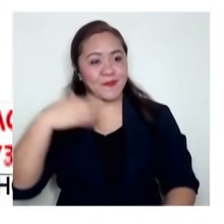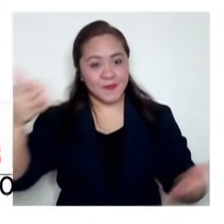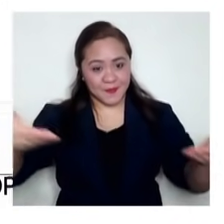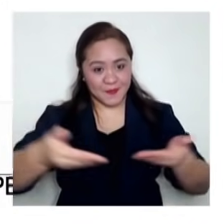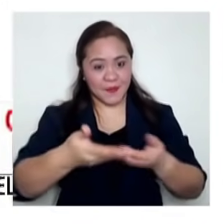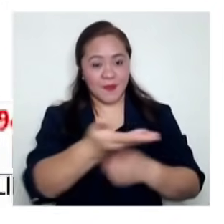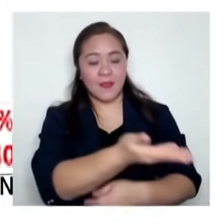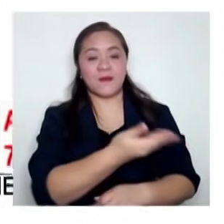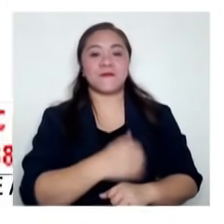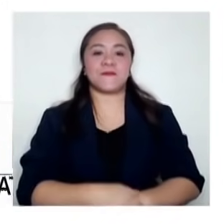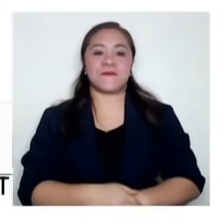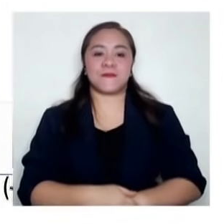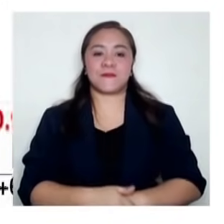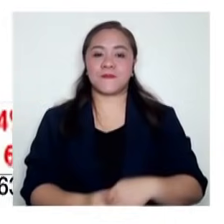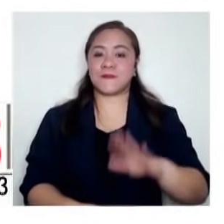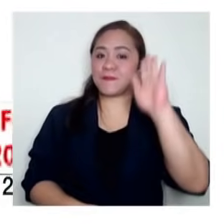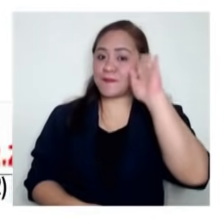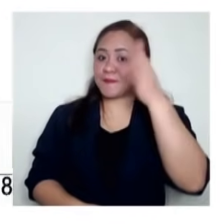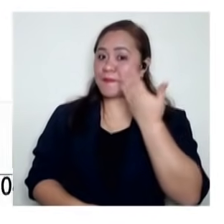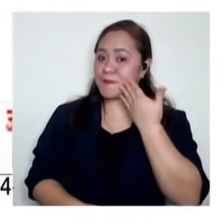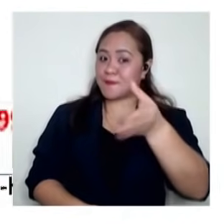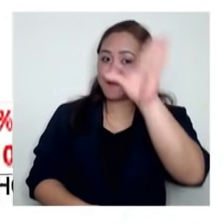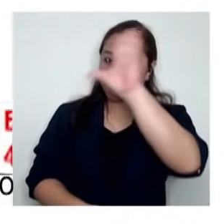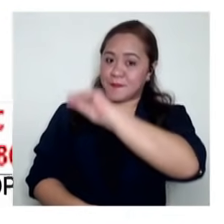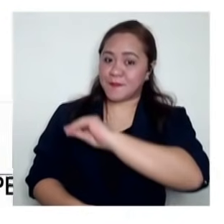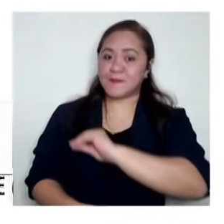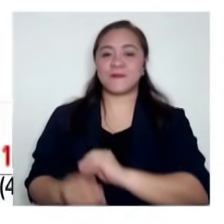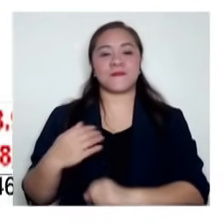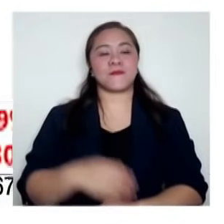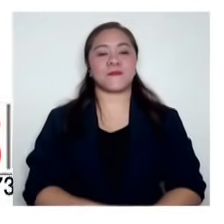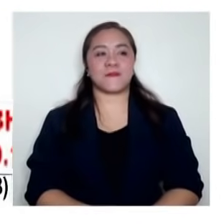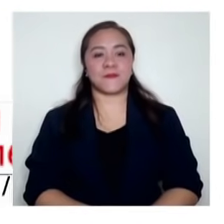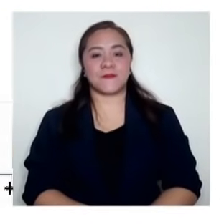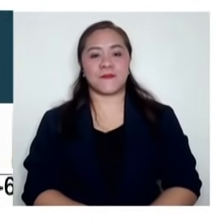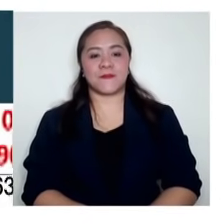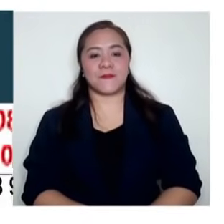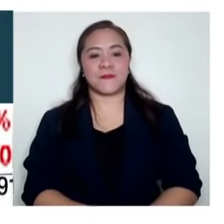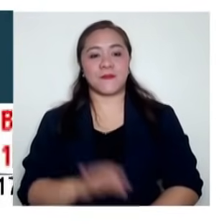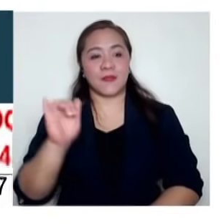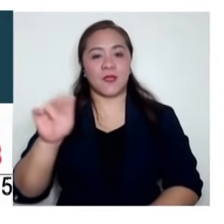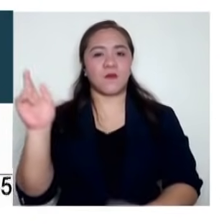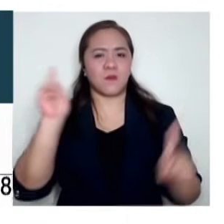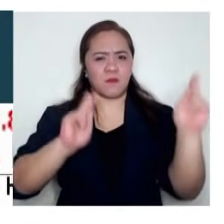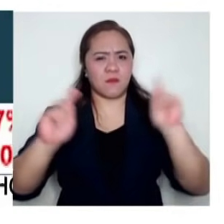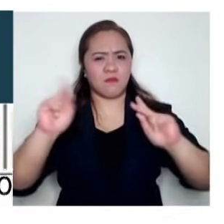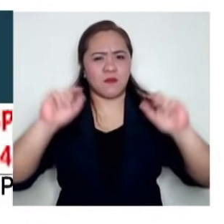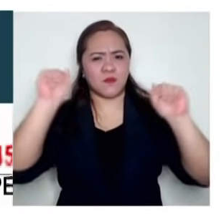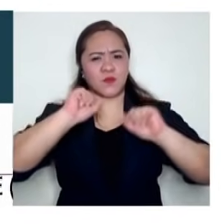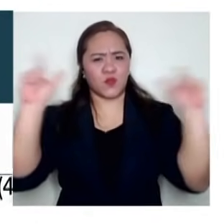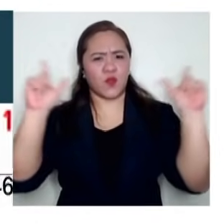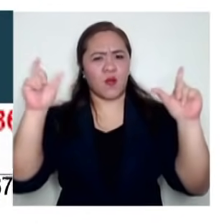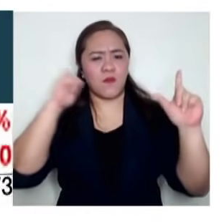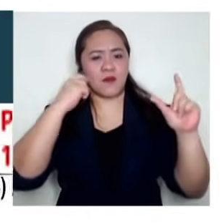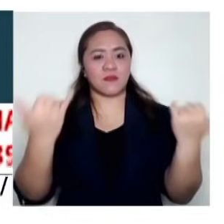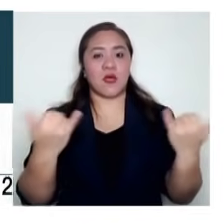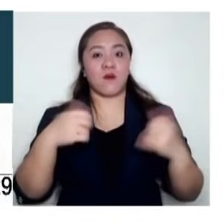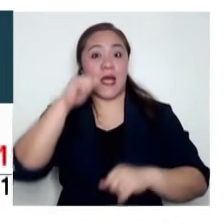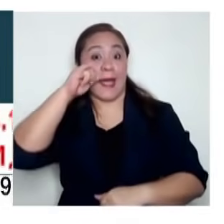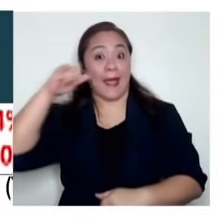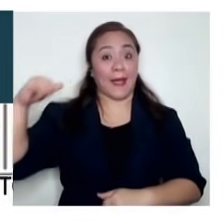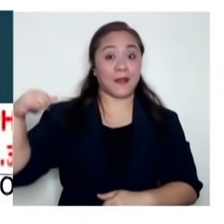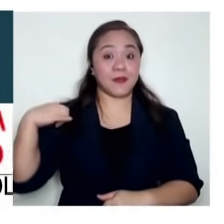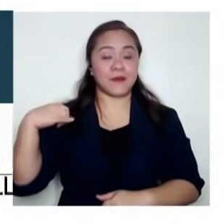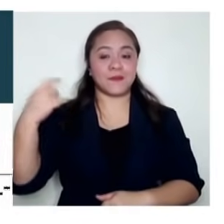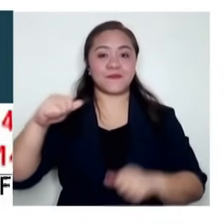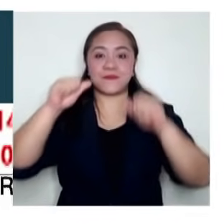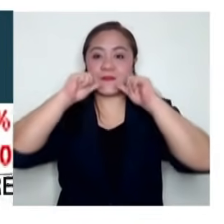program. Good afternoon, Carmina, and good afternoon to all of you. All right. People were really surprised about the revelation yesterday that the